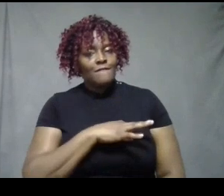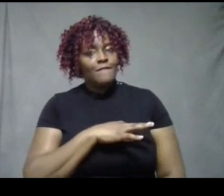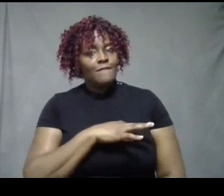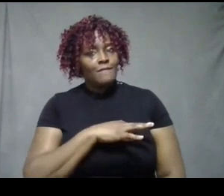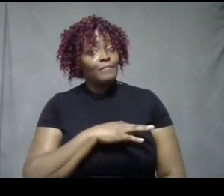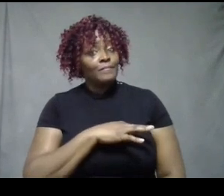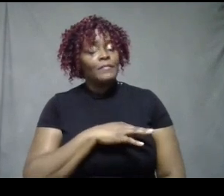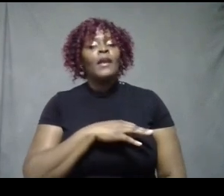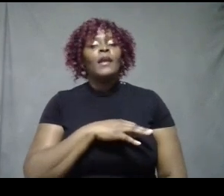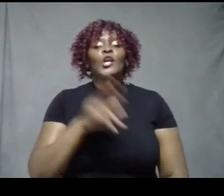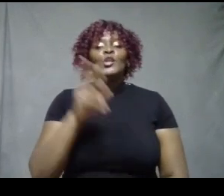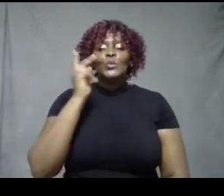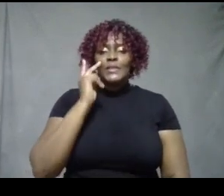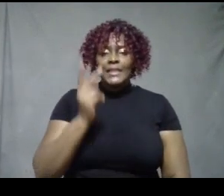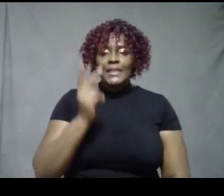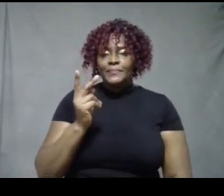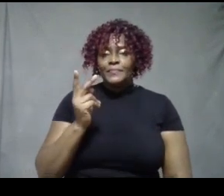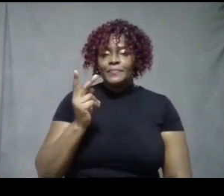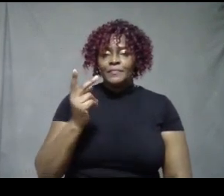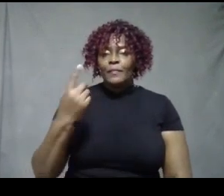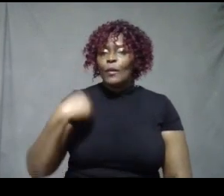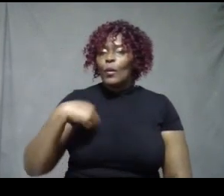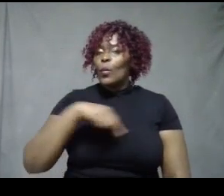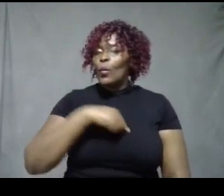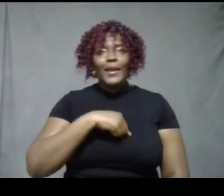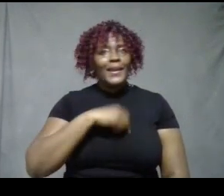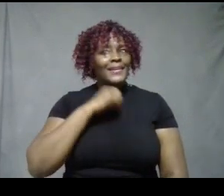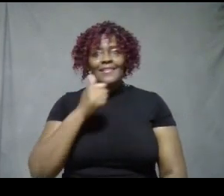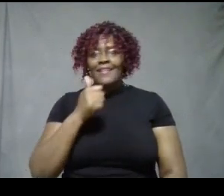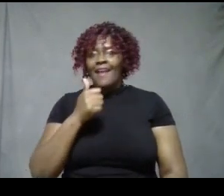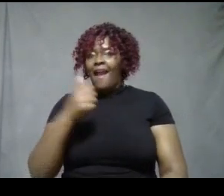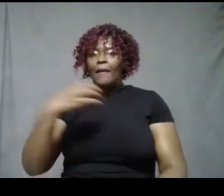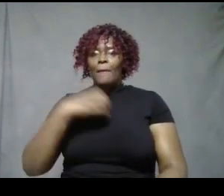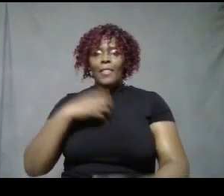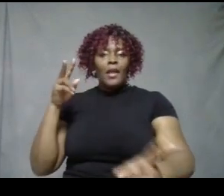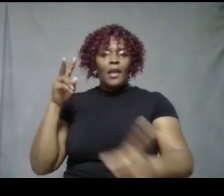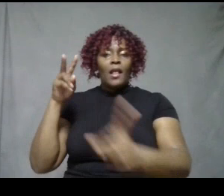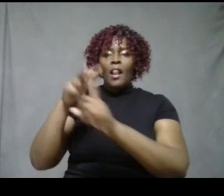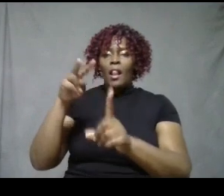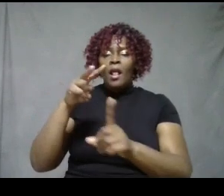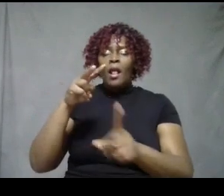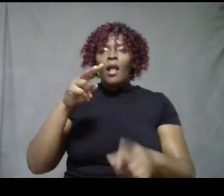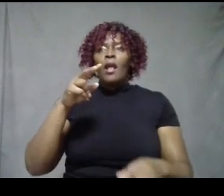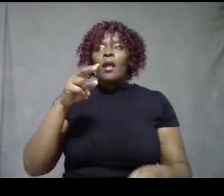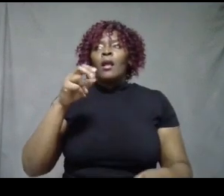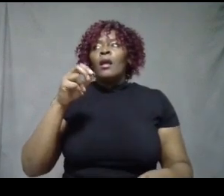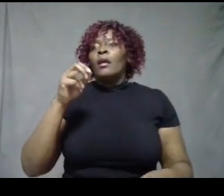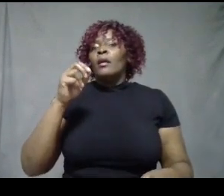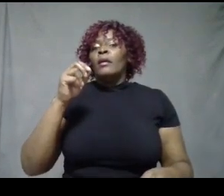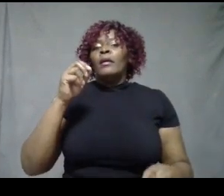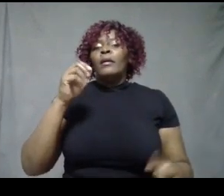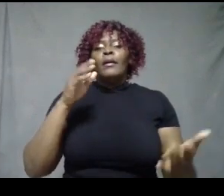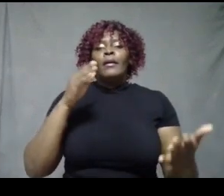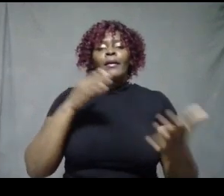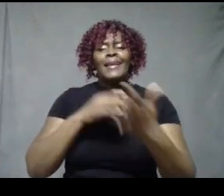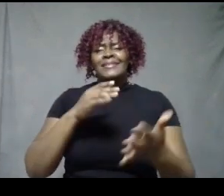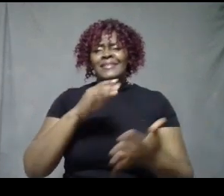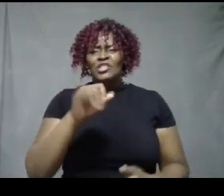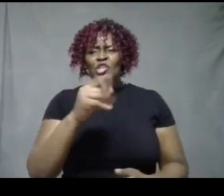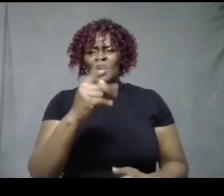And also to see that we didn't make a complaint seeking the court to declare that JKM had breached the terms of the development